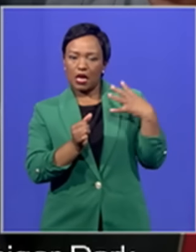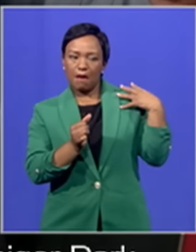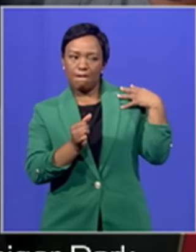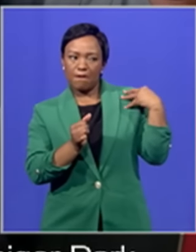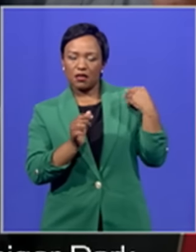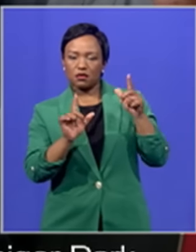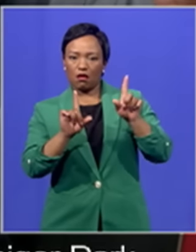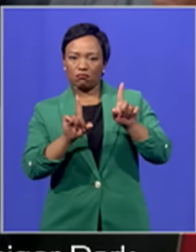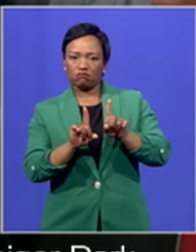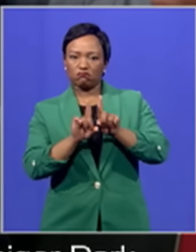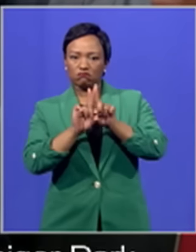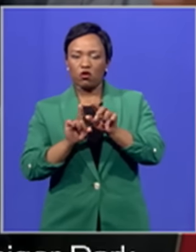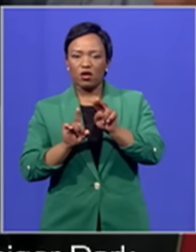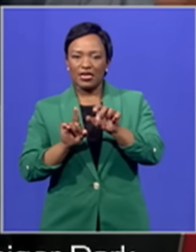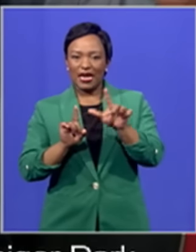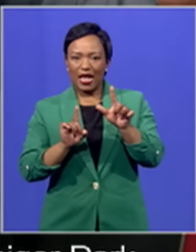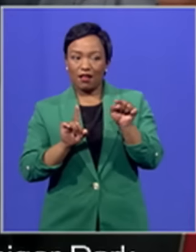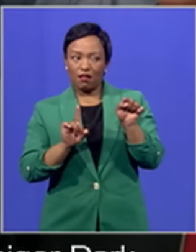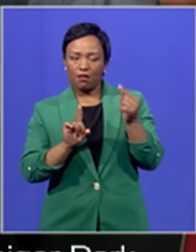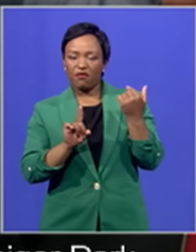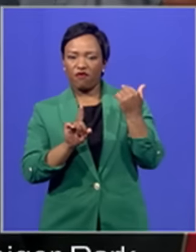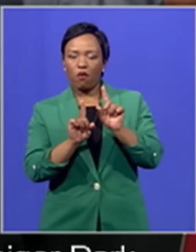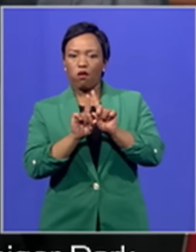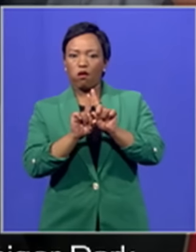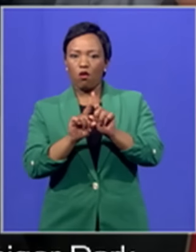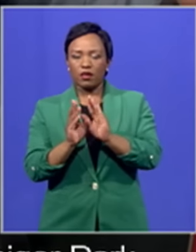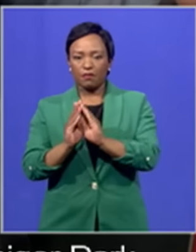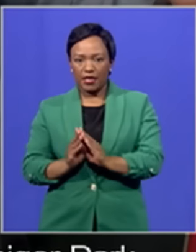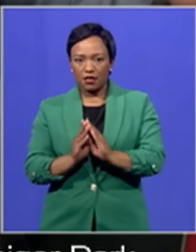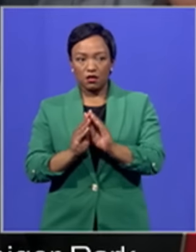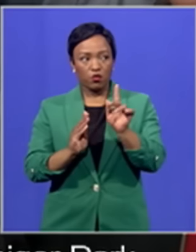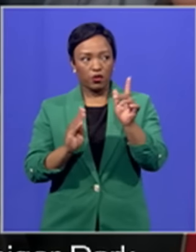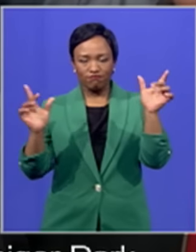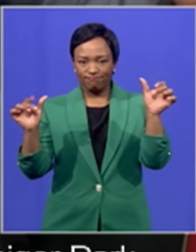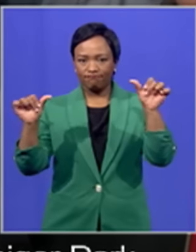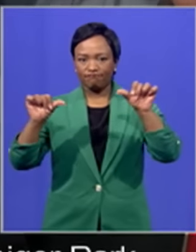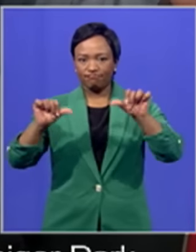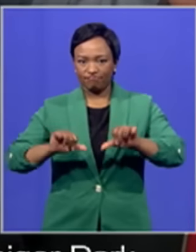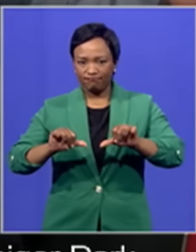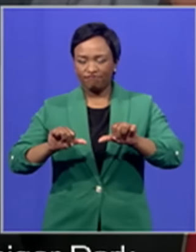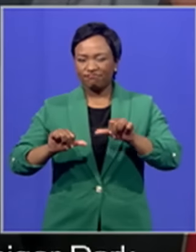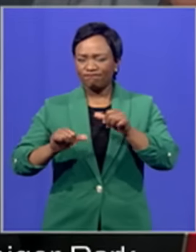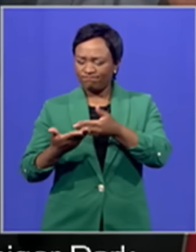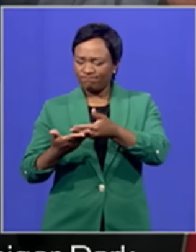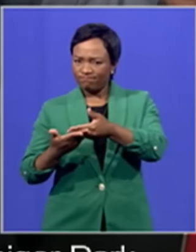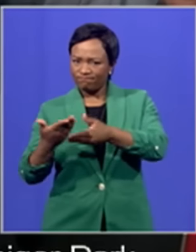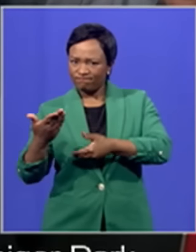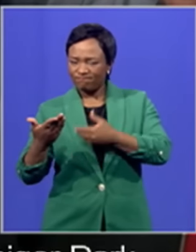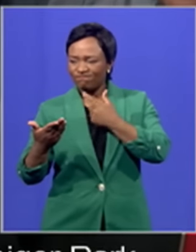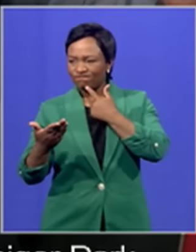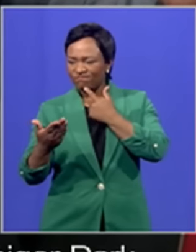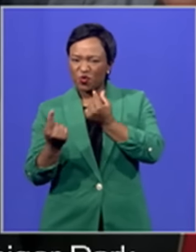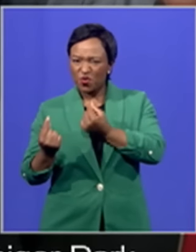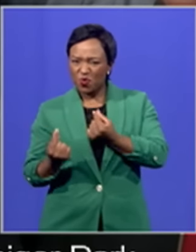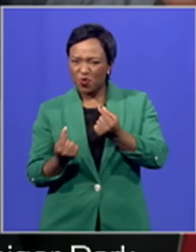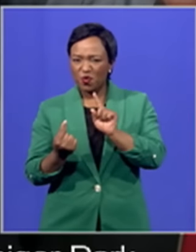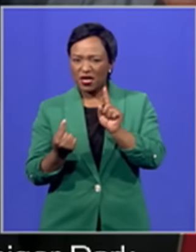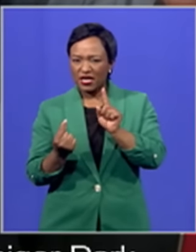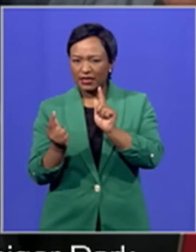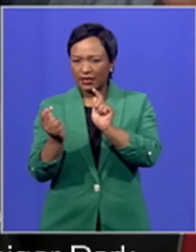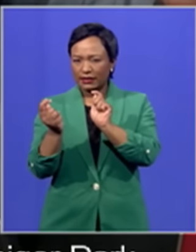Andries Nel on those meetings. Came back, looked at what needs to be done, have revised